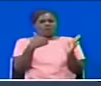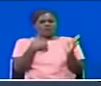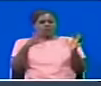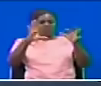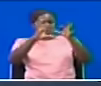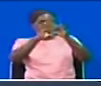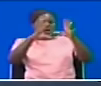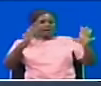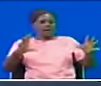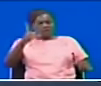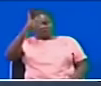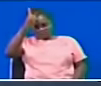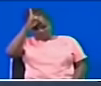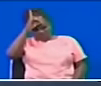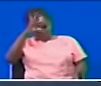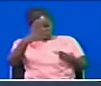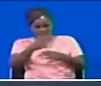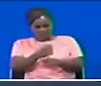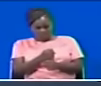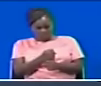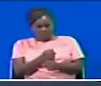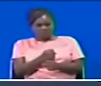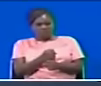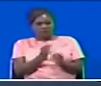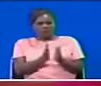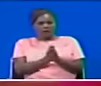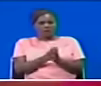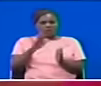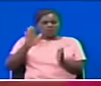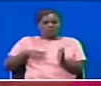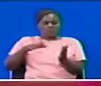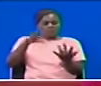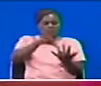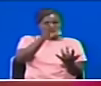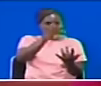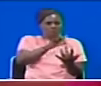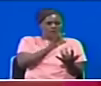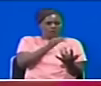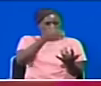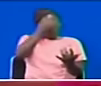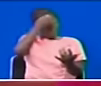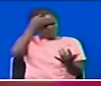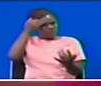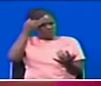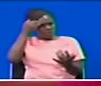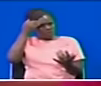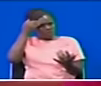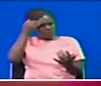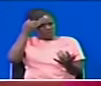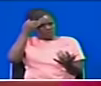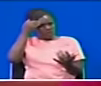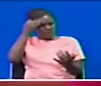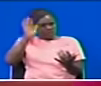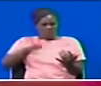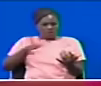disconnect from the women's organizations, from the grassroots women, and from the women who are elected. Because I think we've forgotten that the reason we have women's